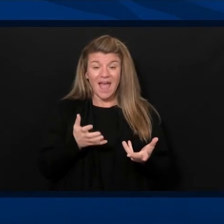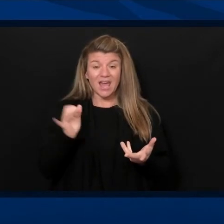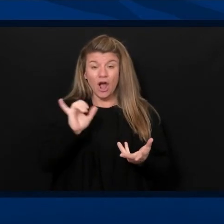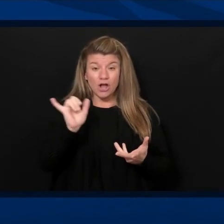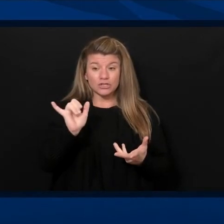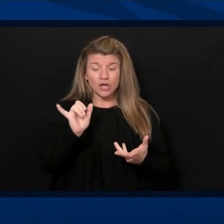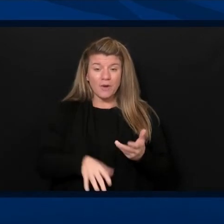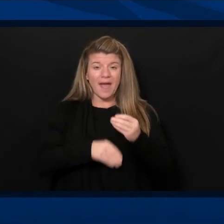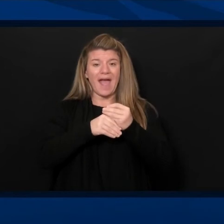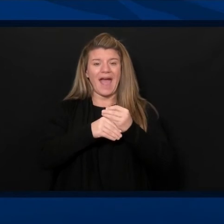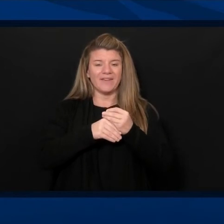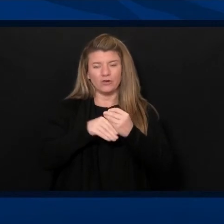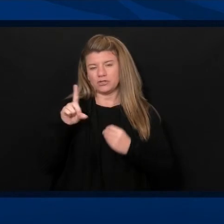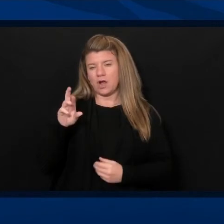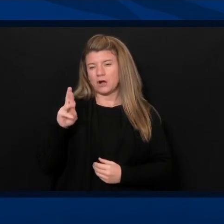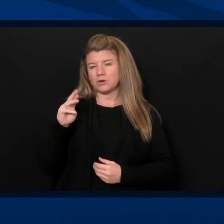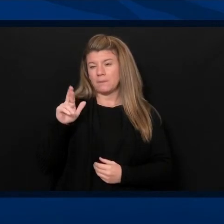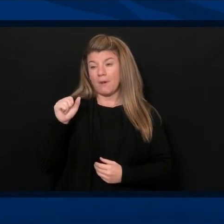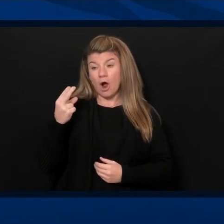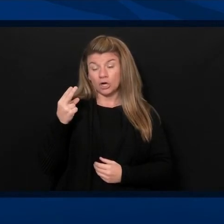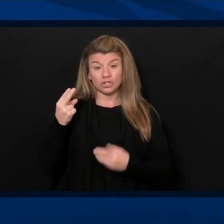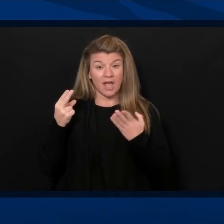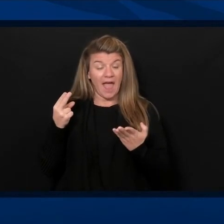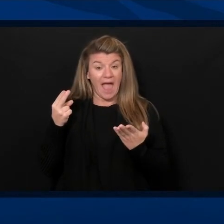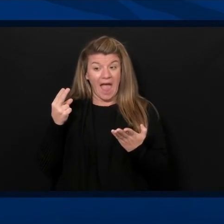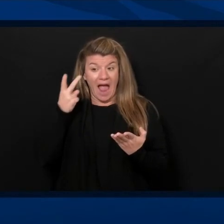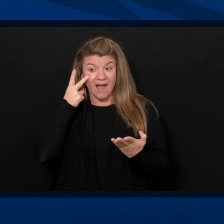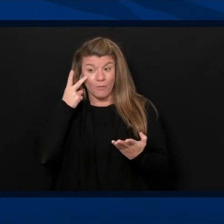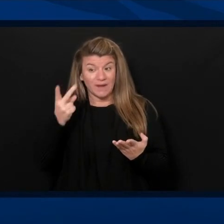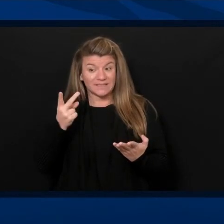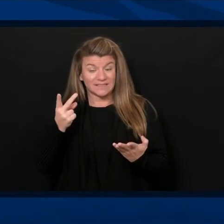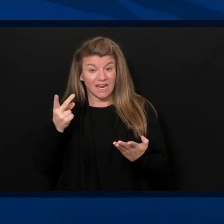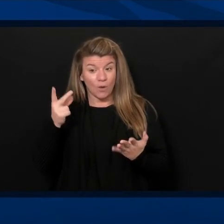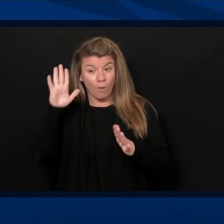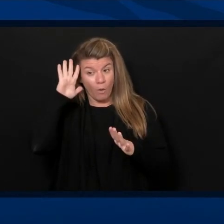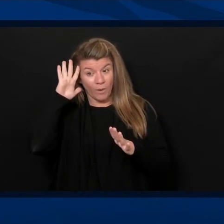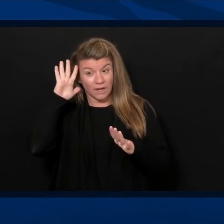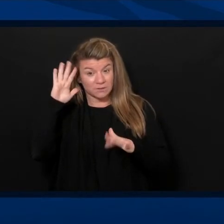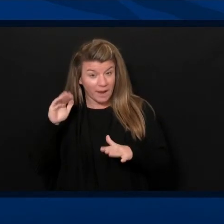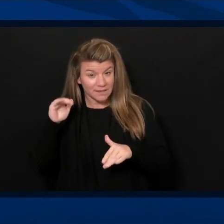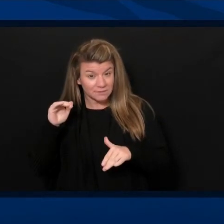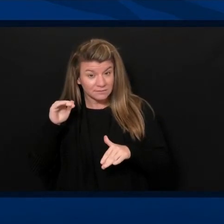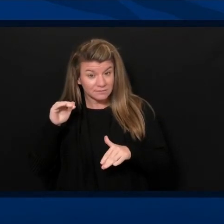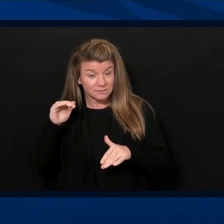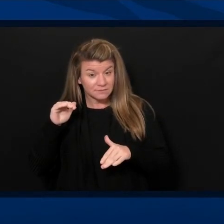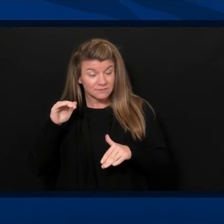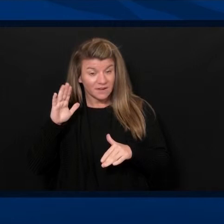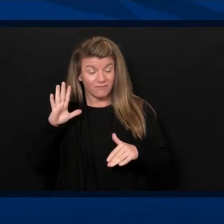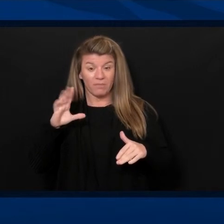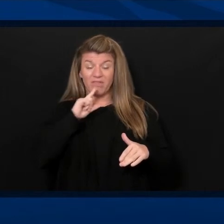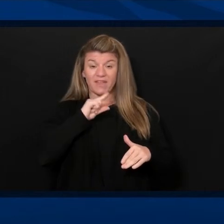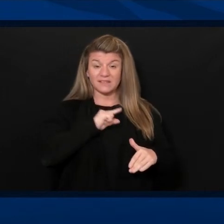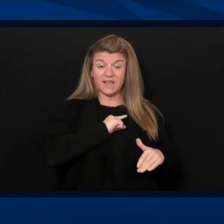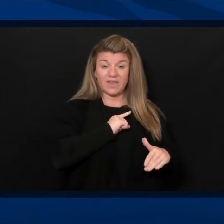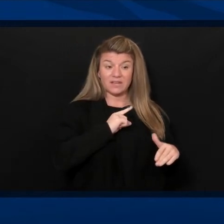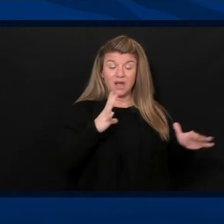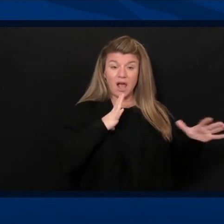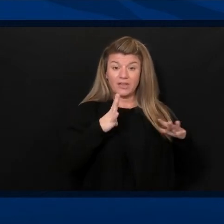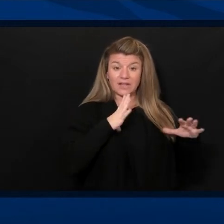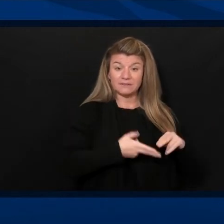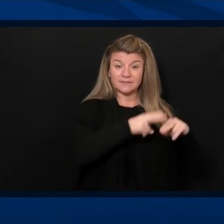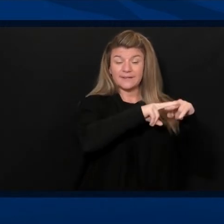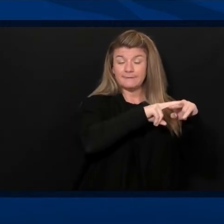think, is for Dr. Marsh. Have we seen all that we've expected to see as far as an uptick from the Thanksgiving holiday? And if not,